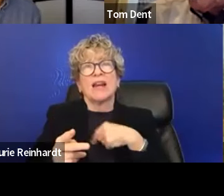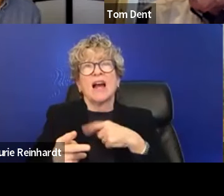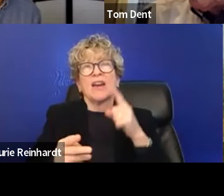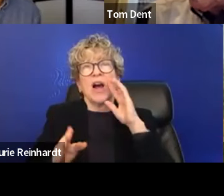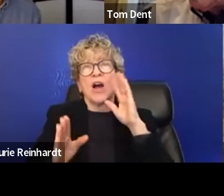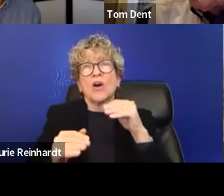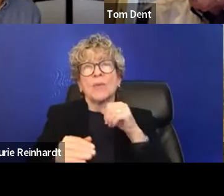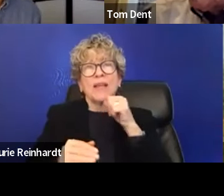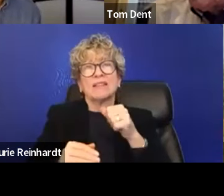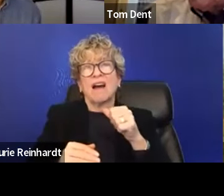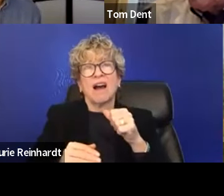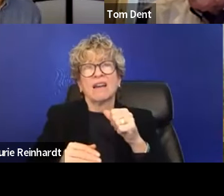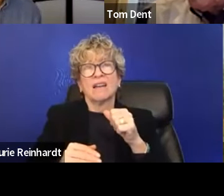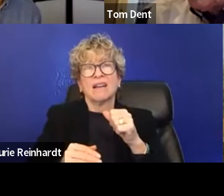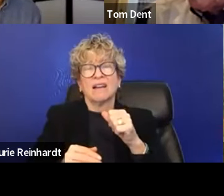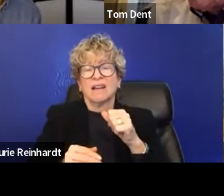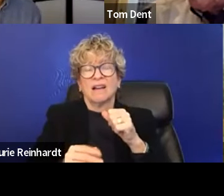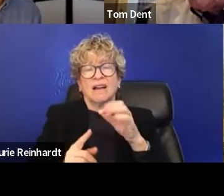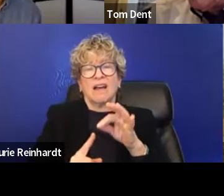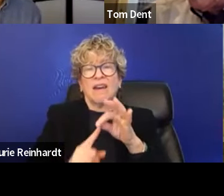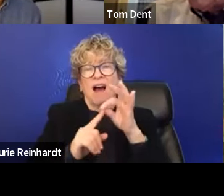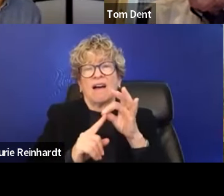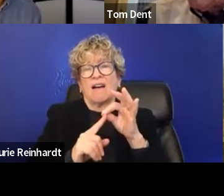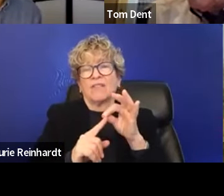it's not a novelty to be a real-life trans adult.